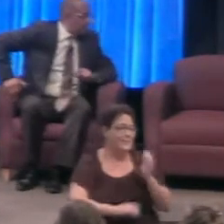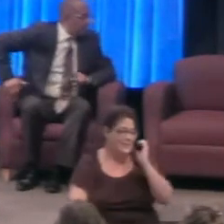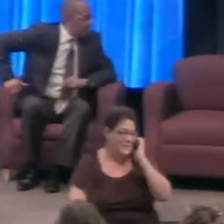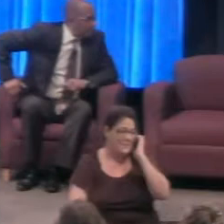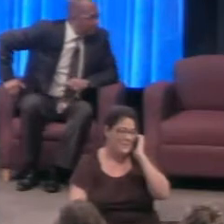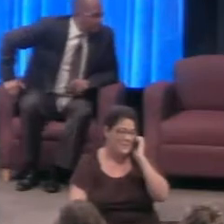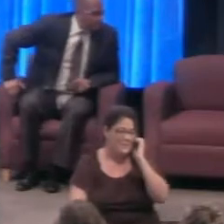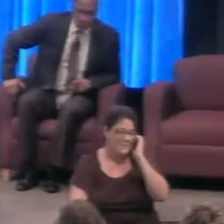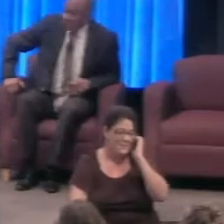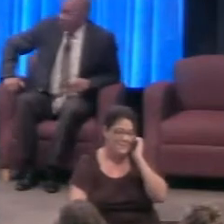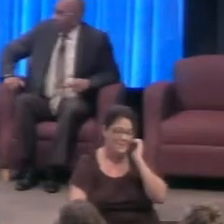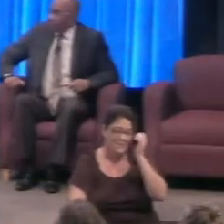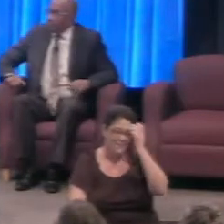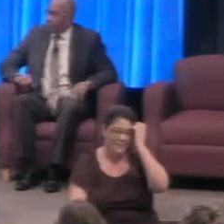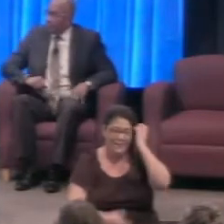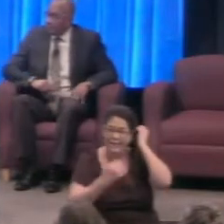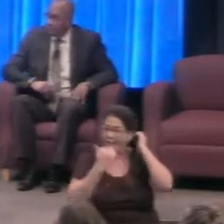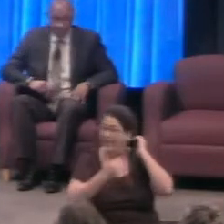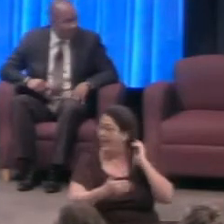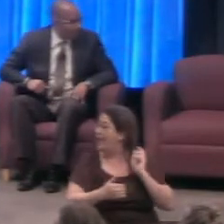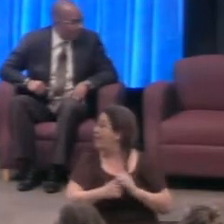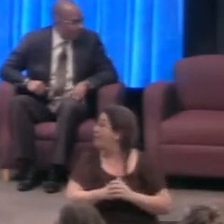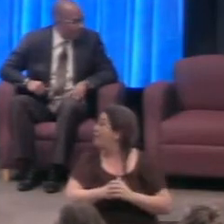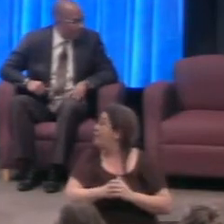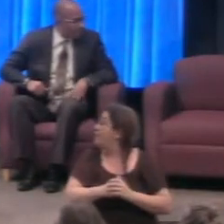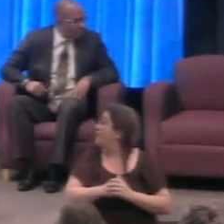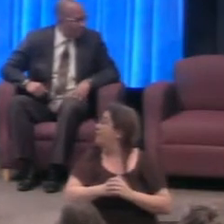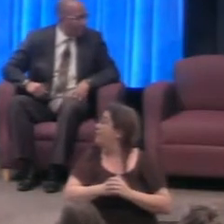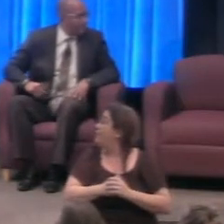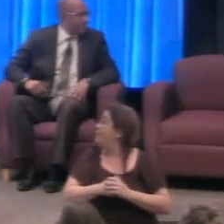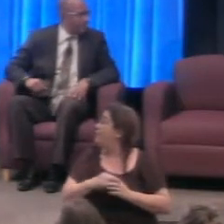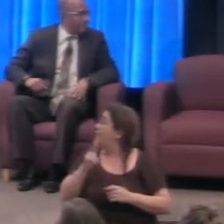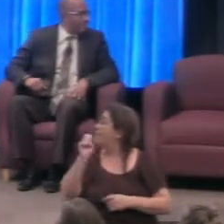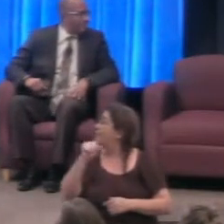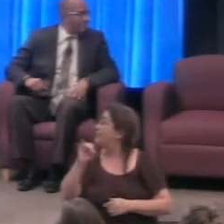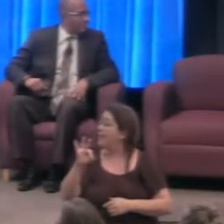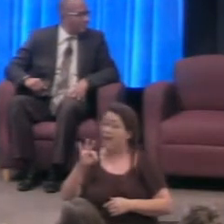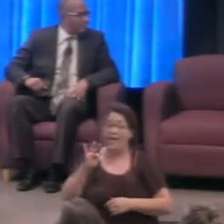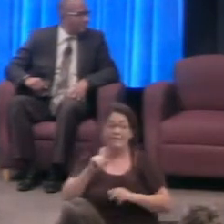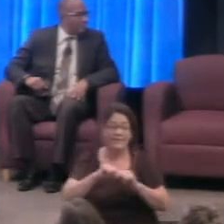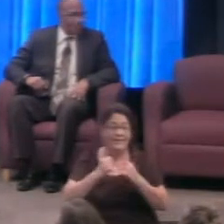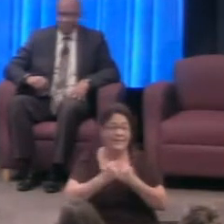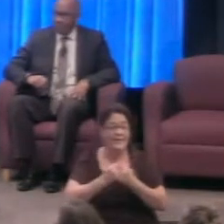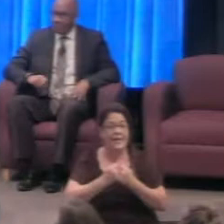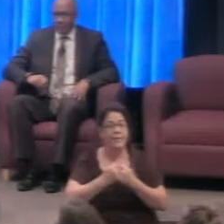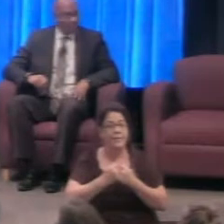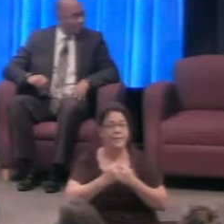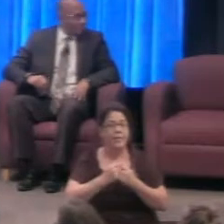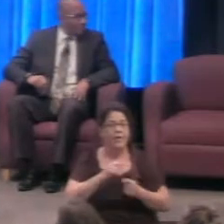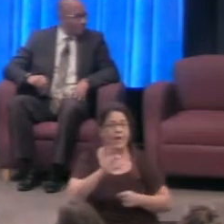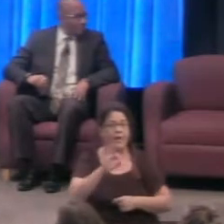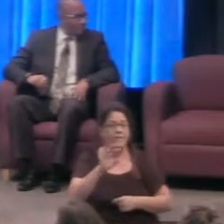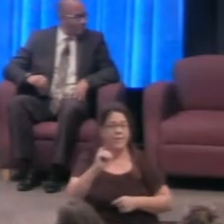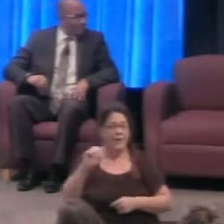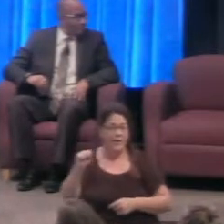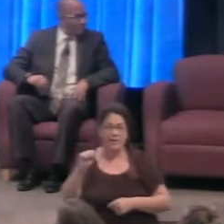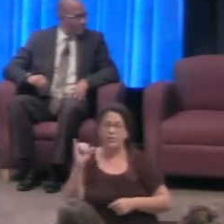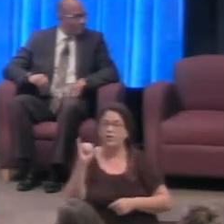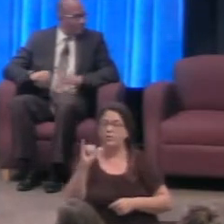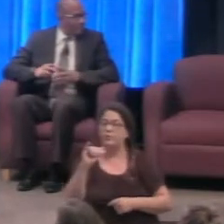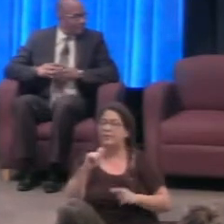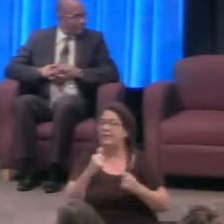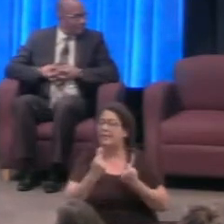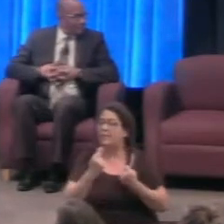Thank you. And I want to thank the USAF team that's here today, as well as our FMS